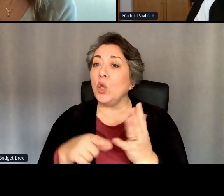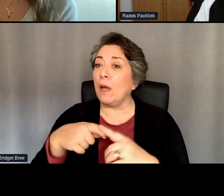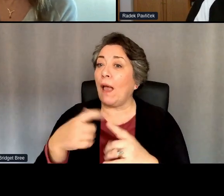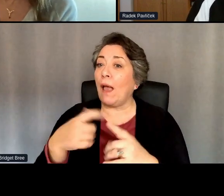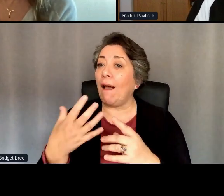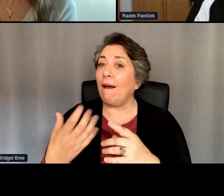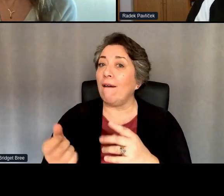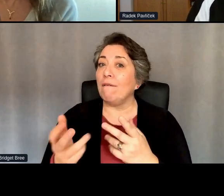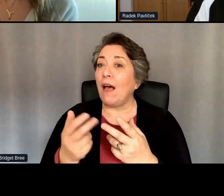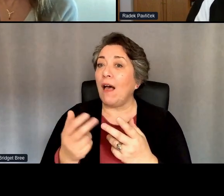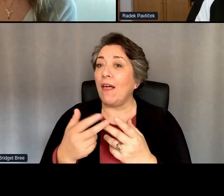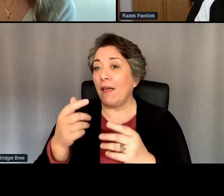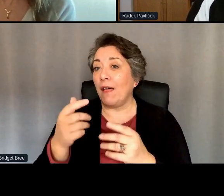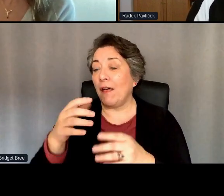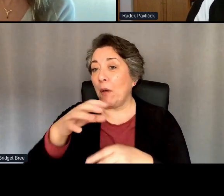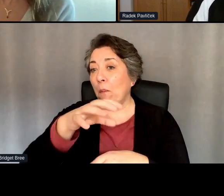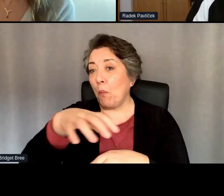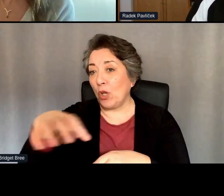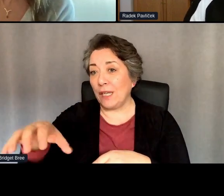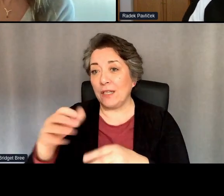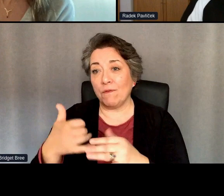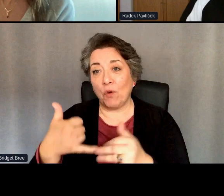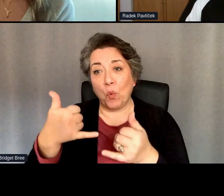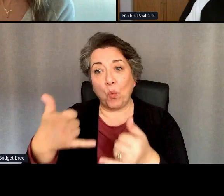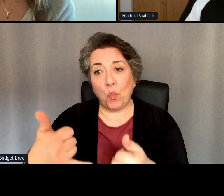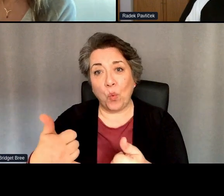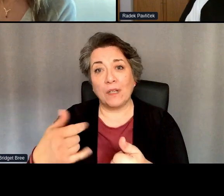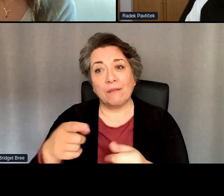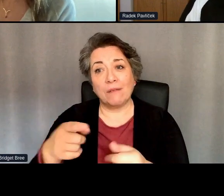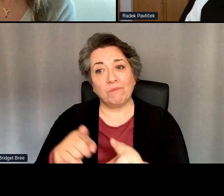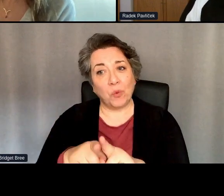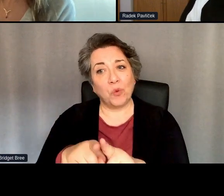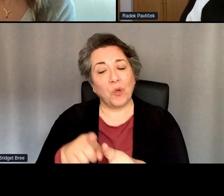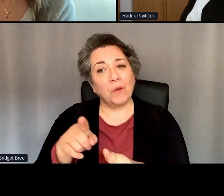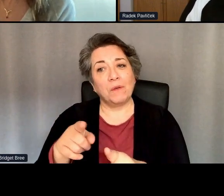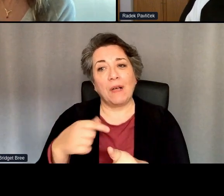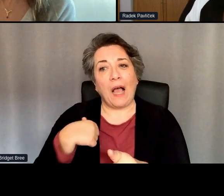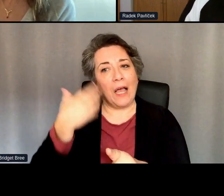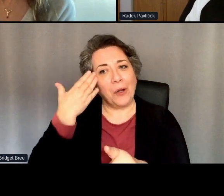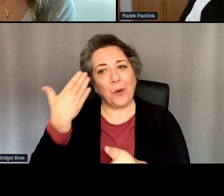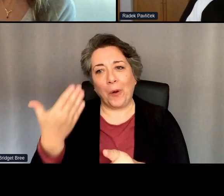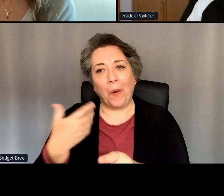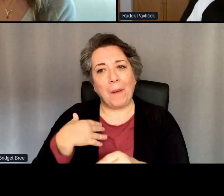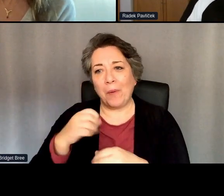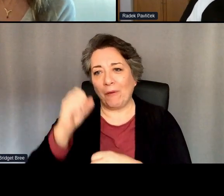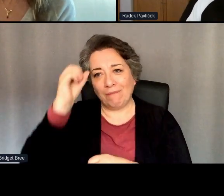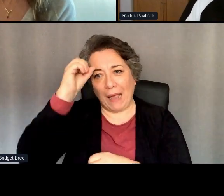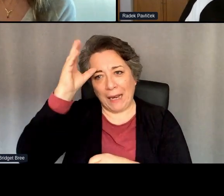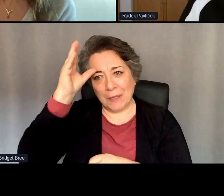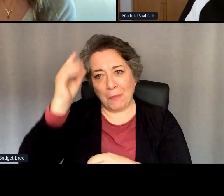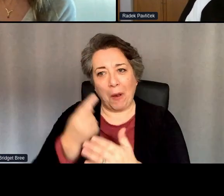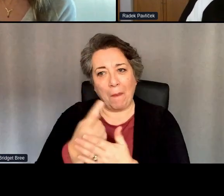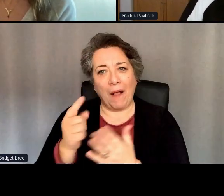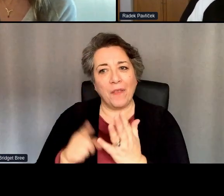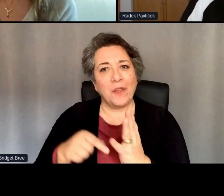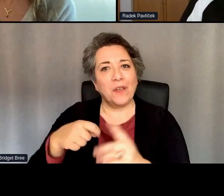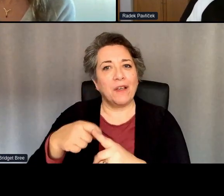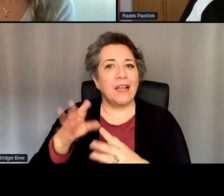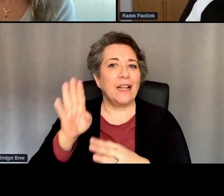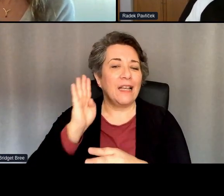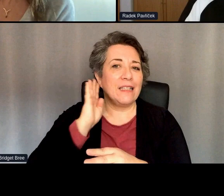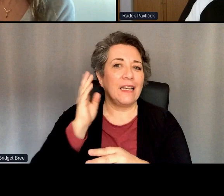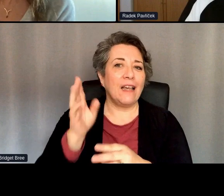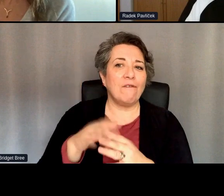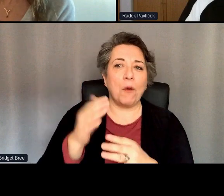I'm not an expert in what is existing in the UK. But let's hear from our members here. Radek, why did